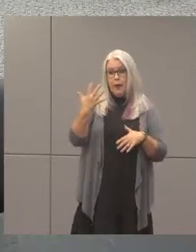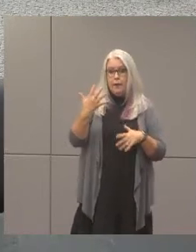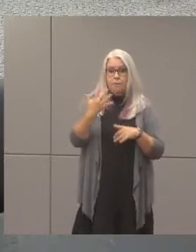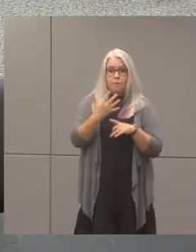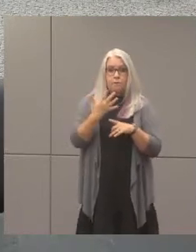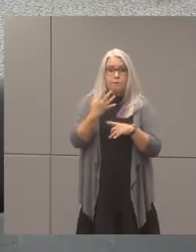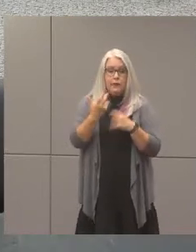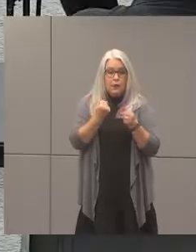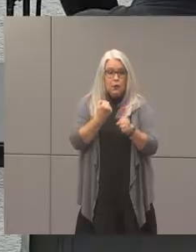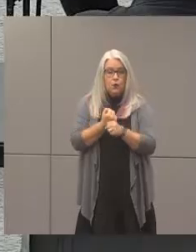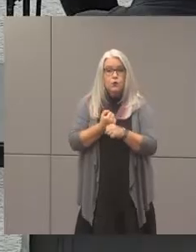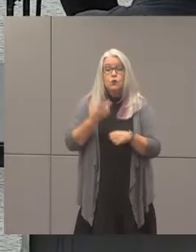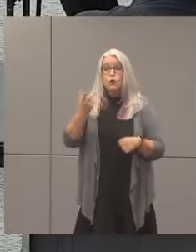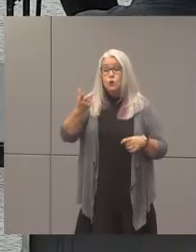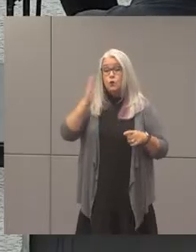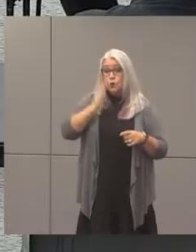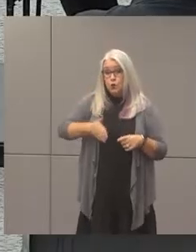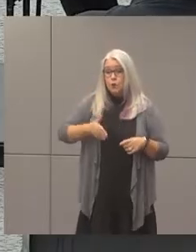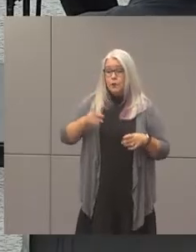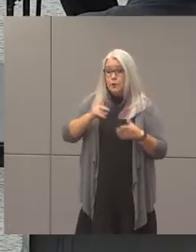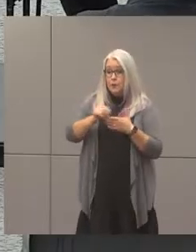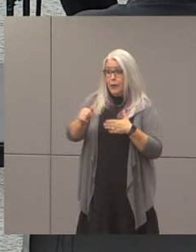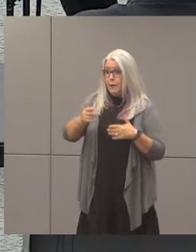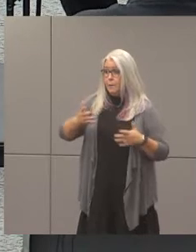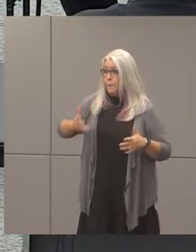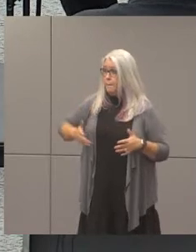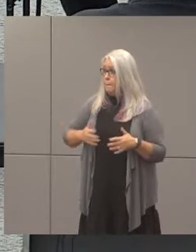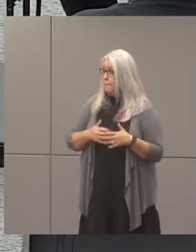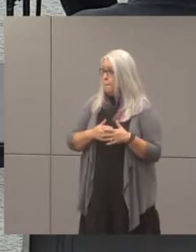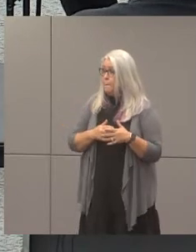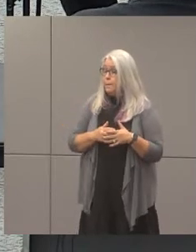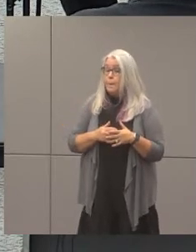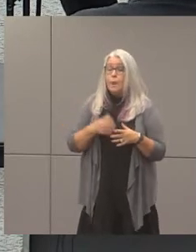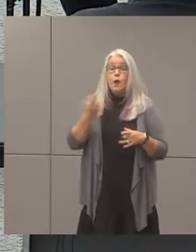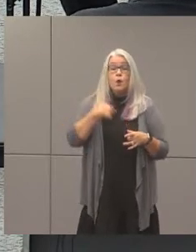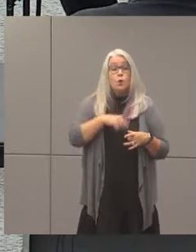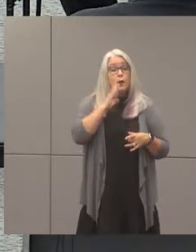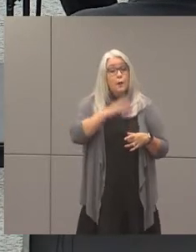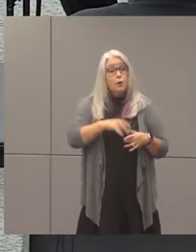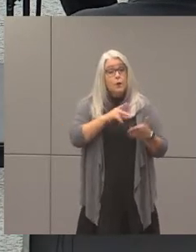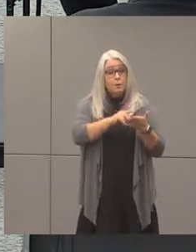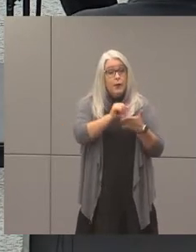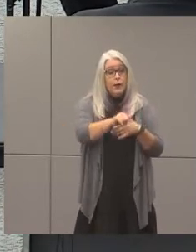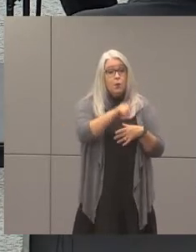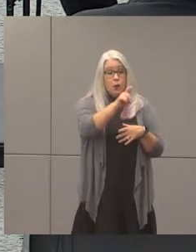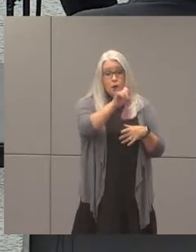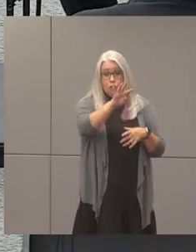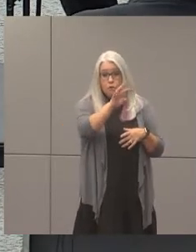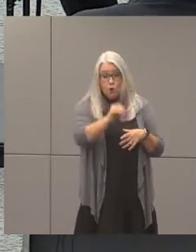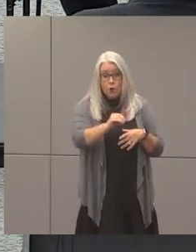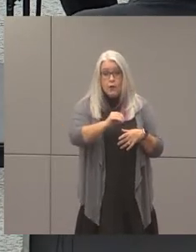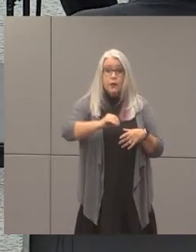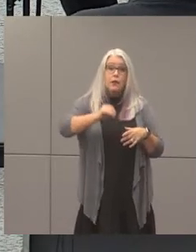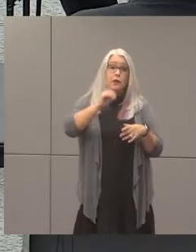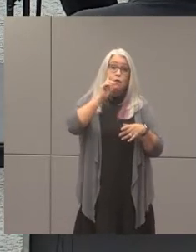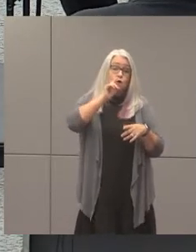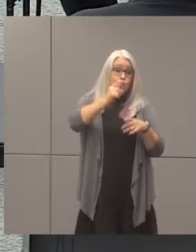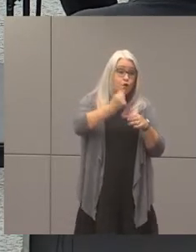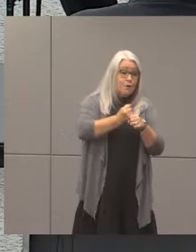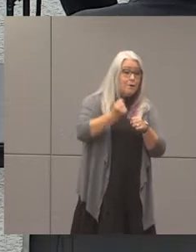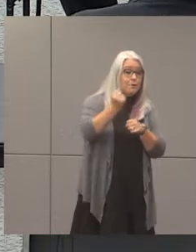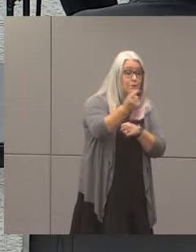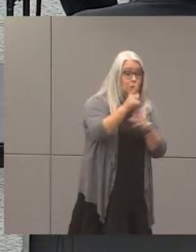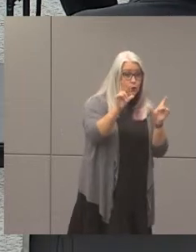So you would pay, oh, I'm sorry, Mr. Chair. So we would pay the 140 for the next year's